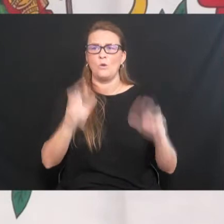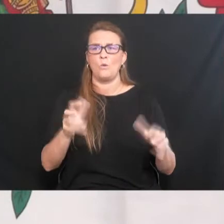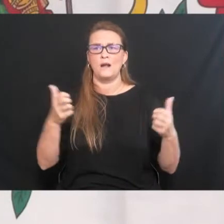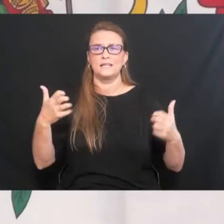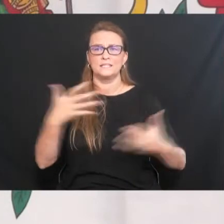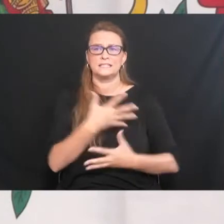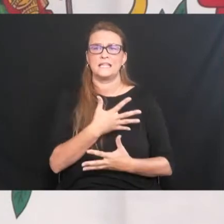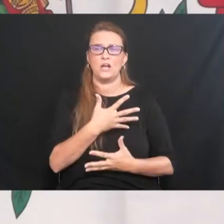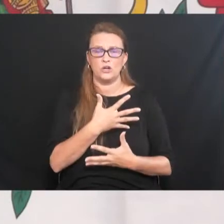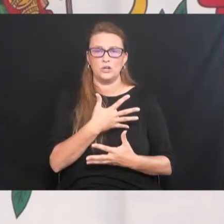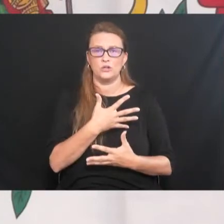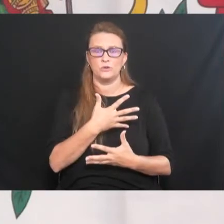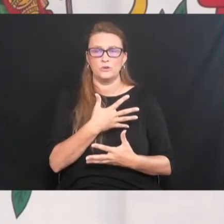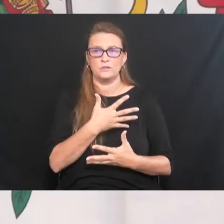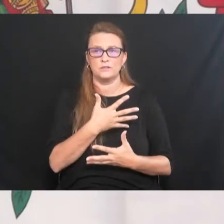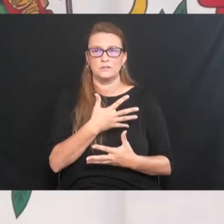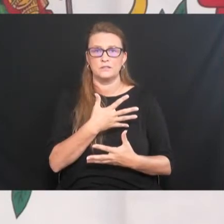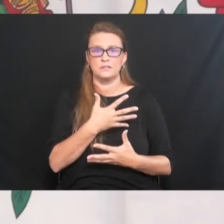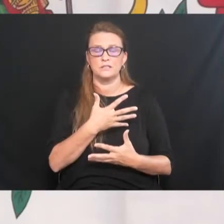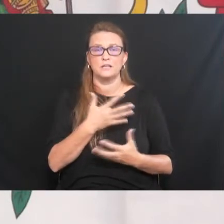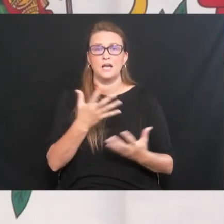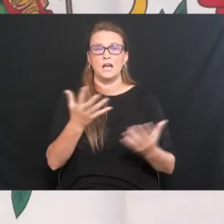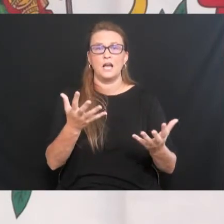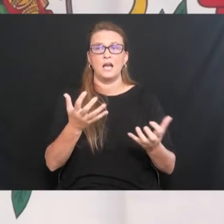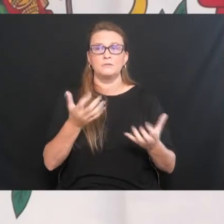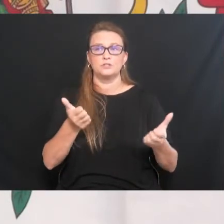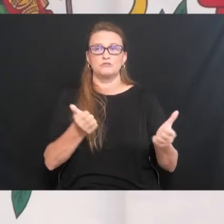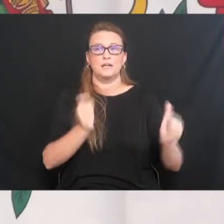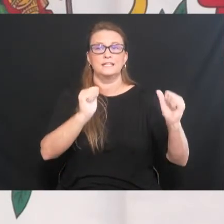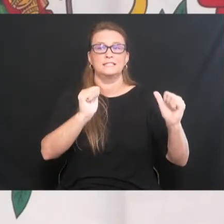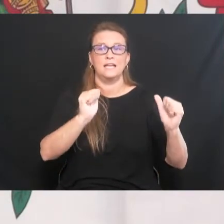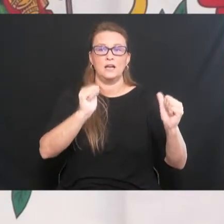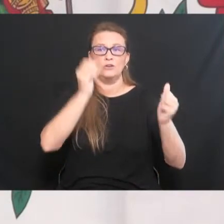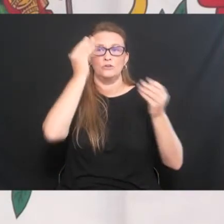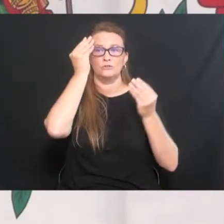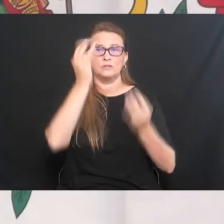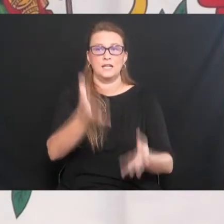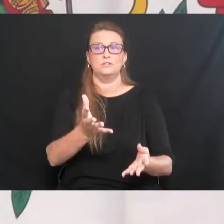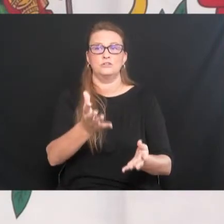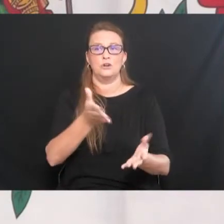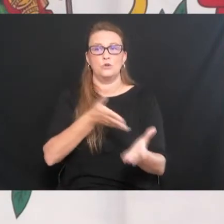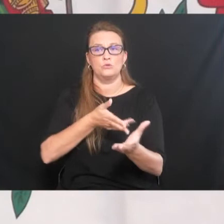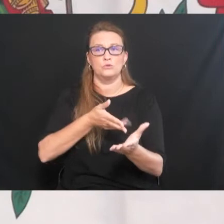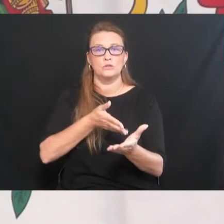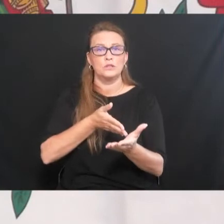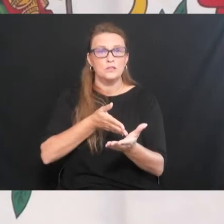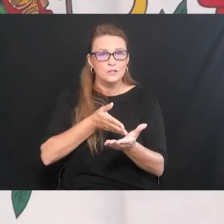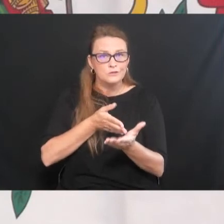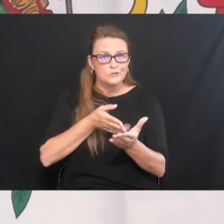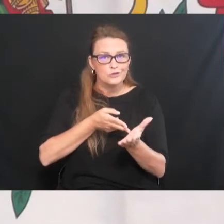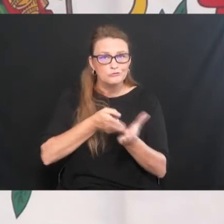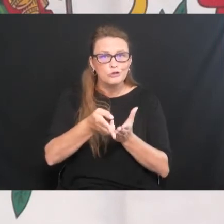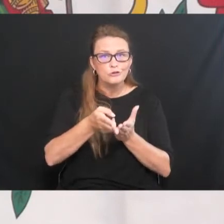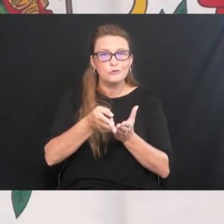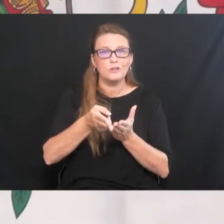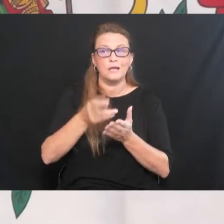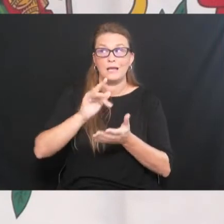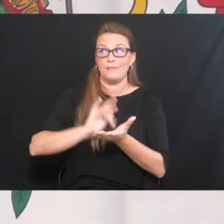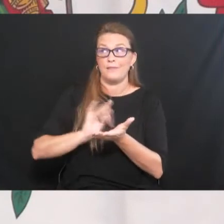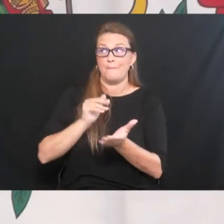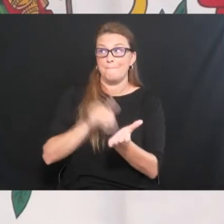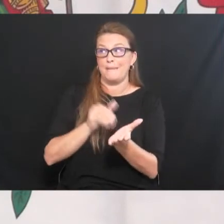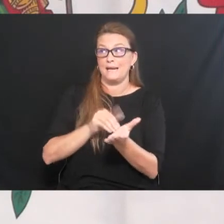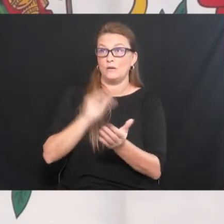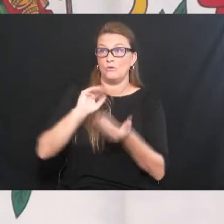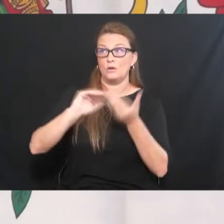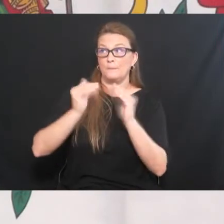way. I'm just trying to tell you the truth that has been passed on to me by the medical community, and I am